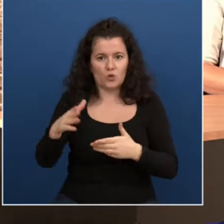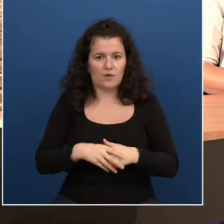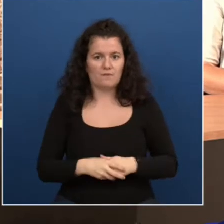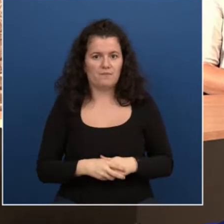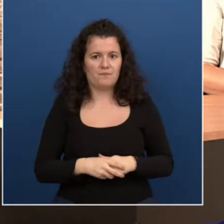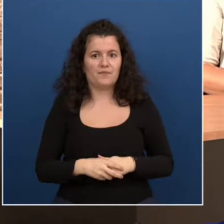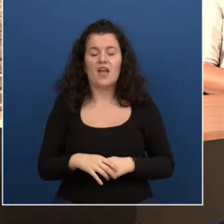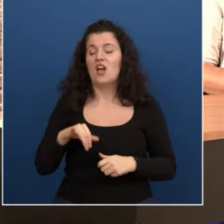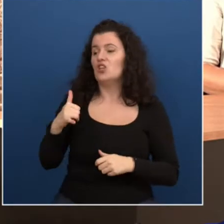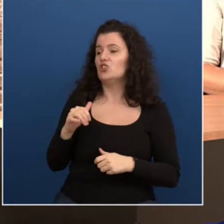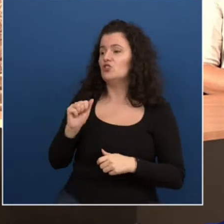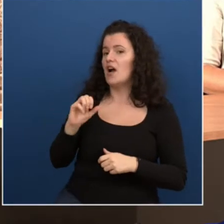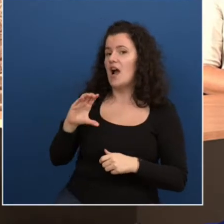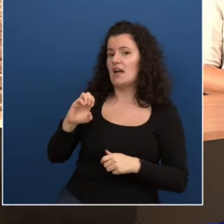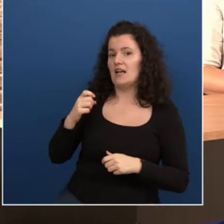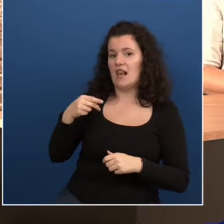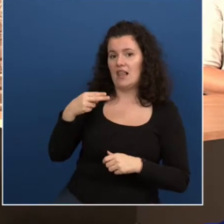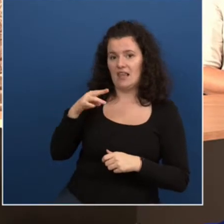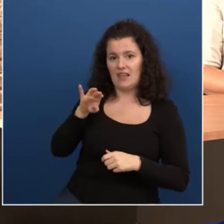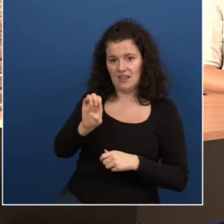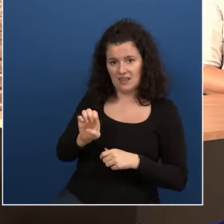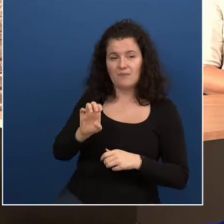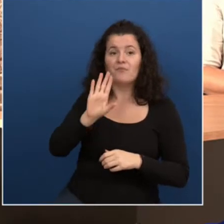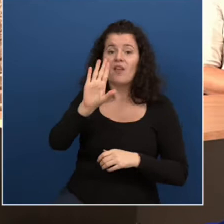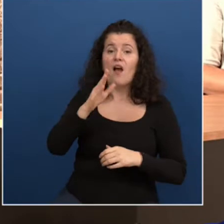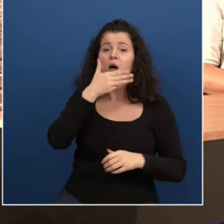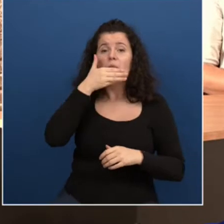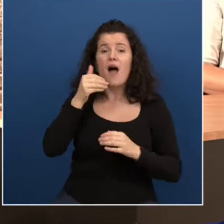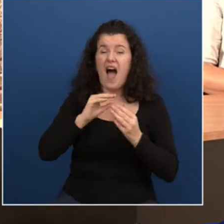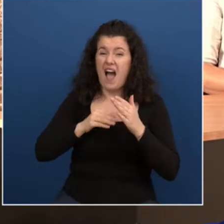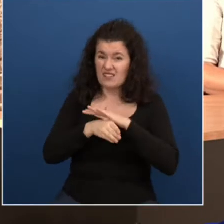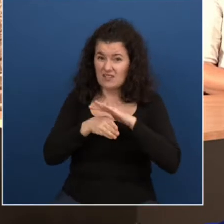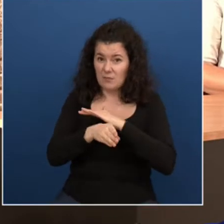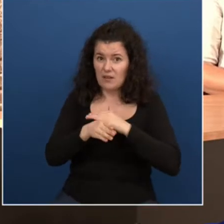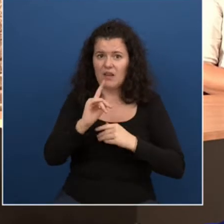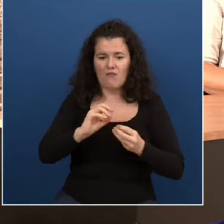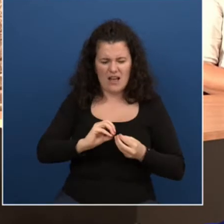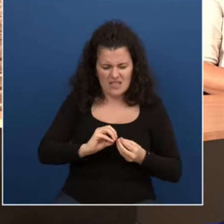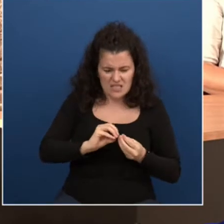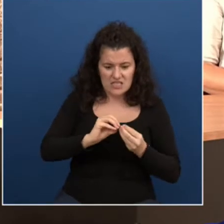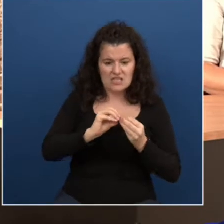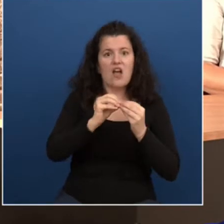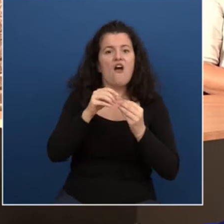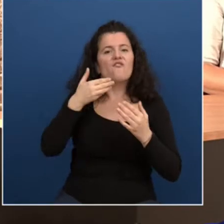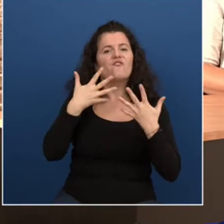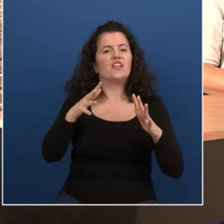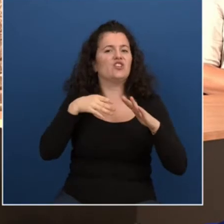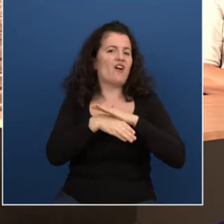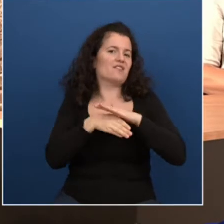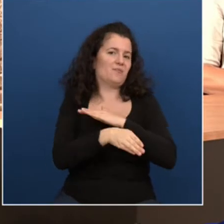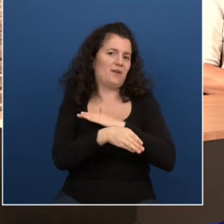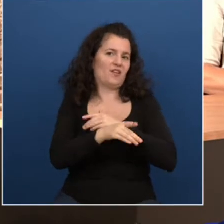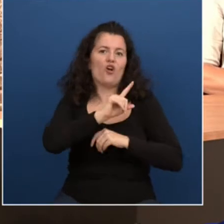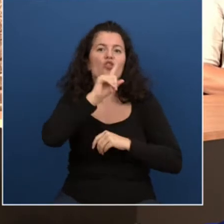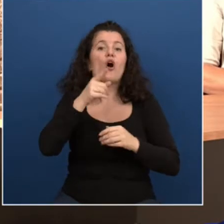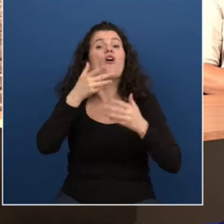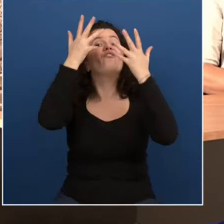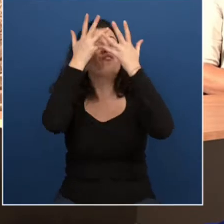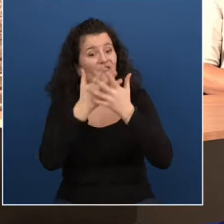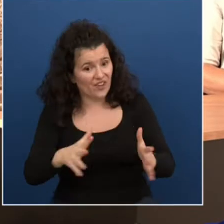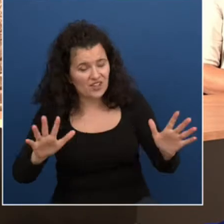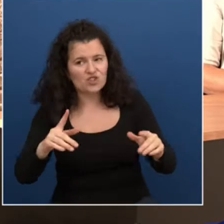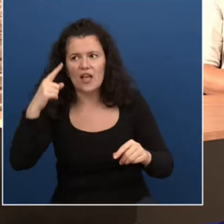product development. Trying to fix bugs and ship on time, it just doesn't create a great environment for learning, and especially for retaining